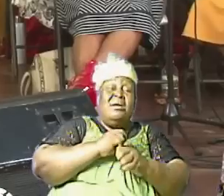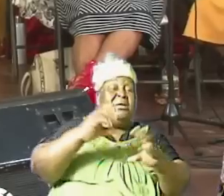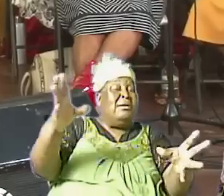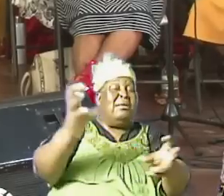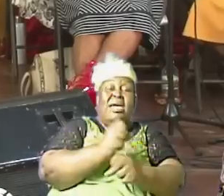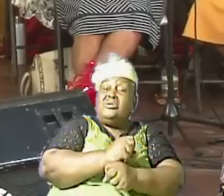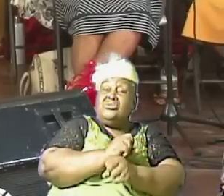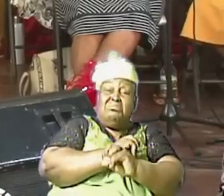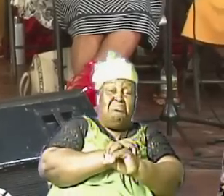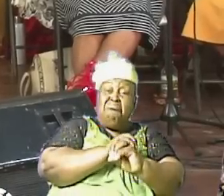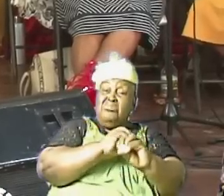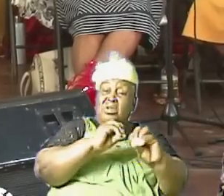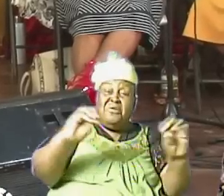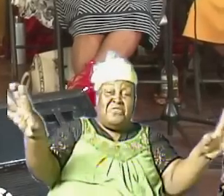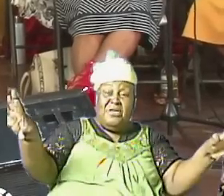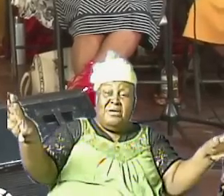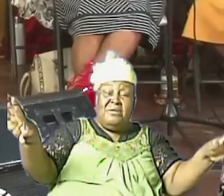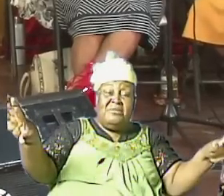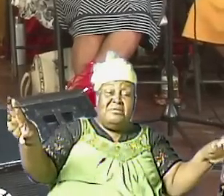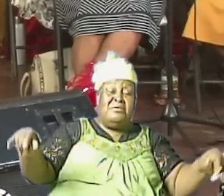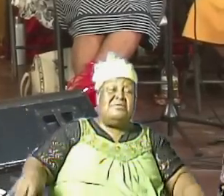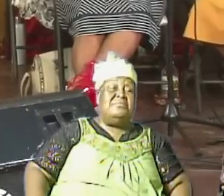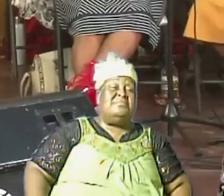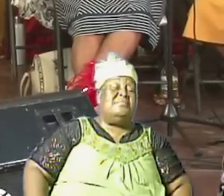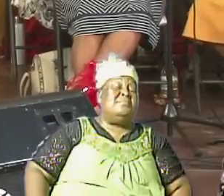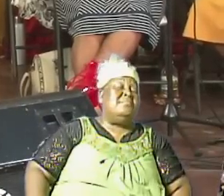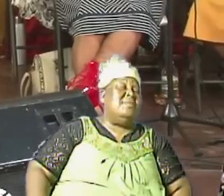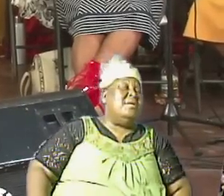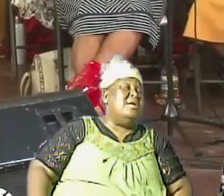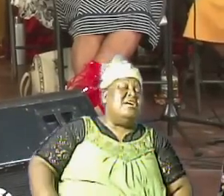And we caught nothing.